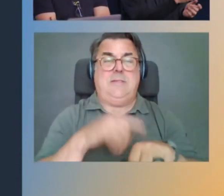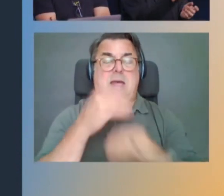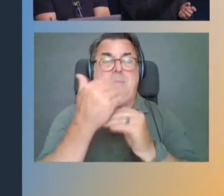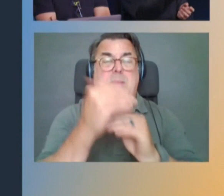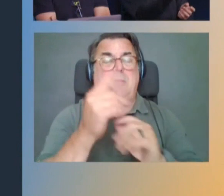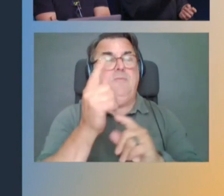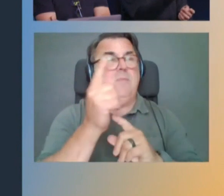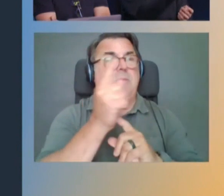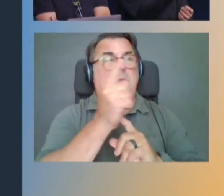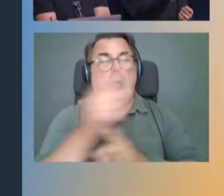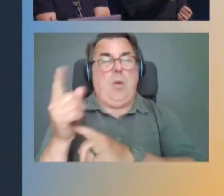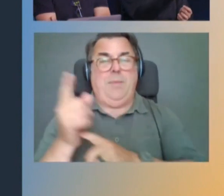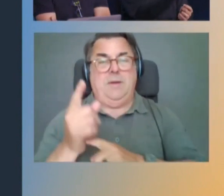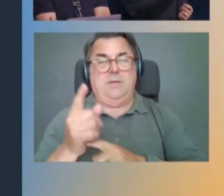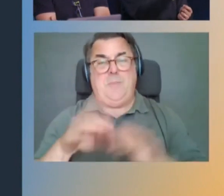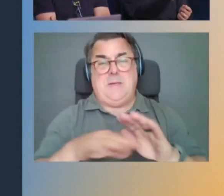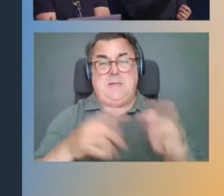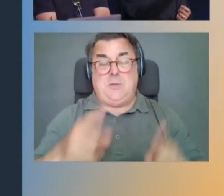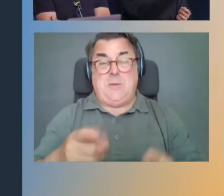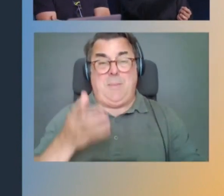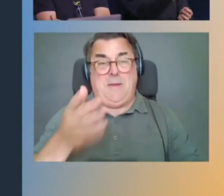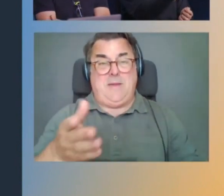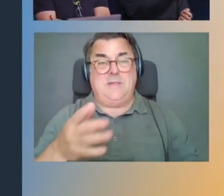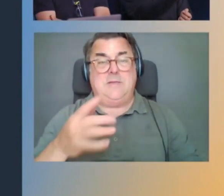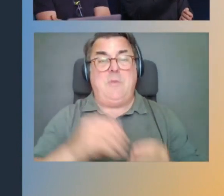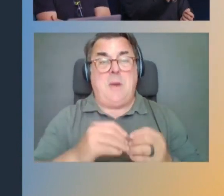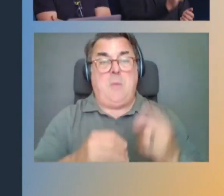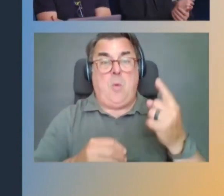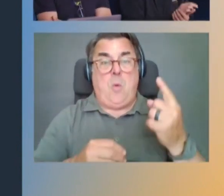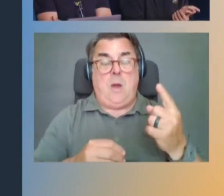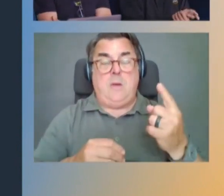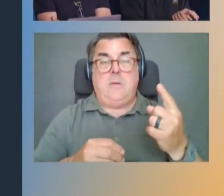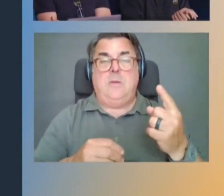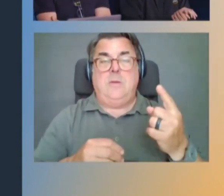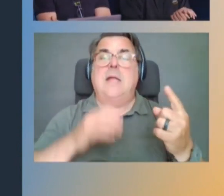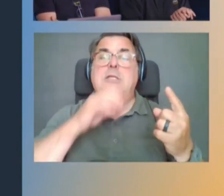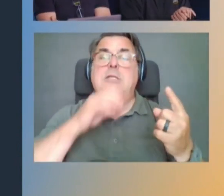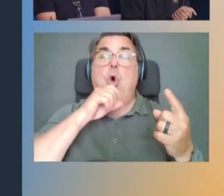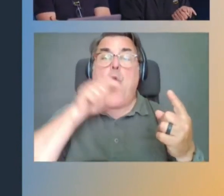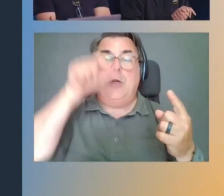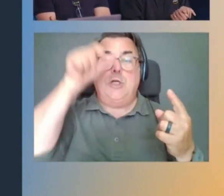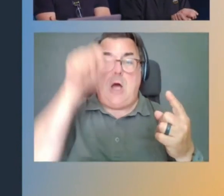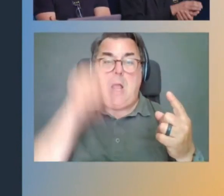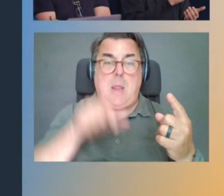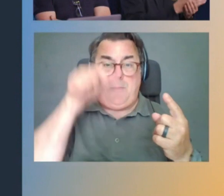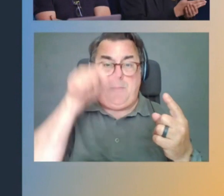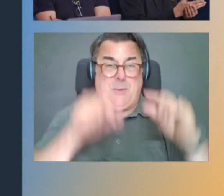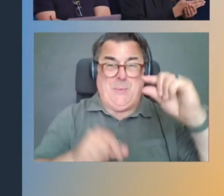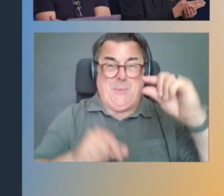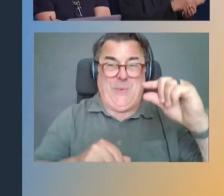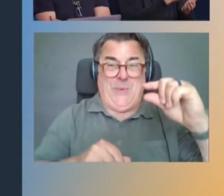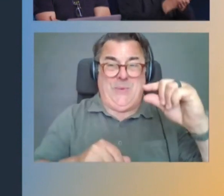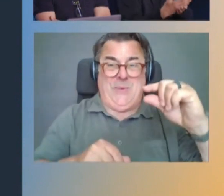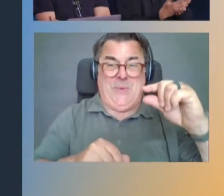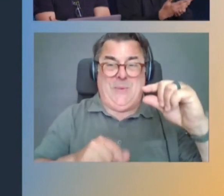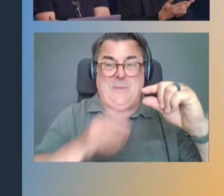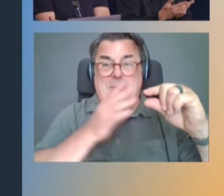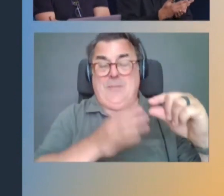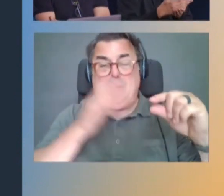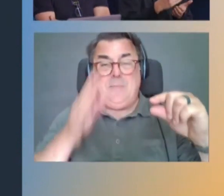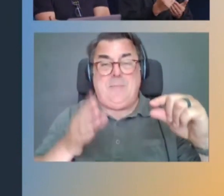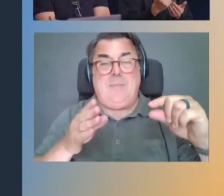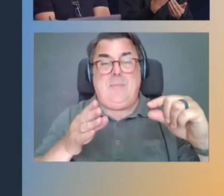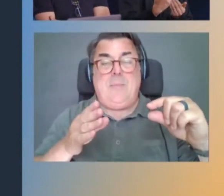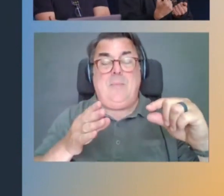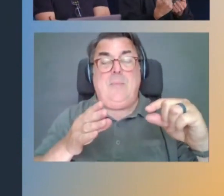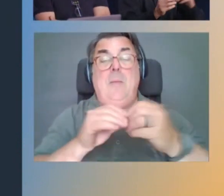that's essentially what happened in this run number 1, which is like the orange column that are on the chart here. And then after that, you go to like run number 2,